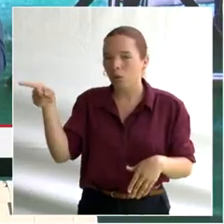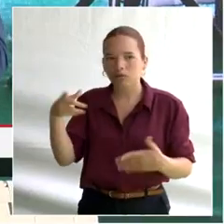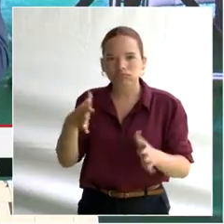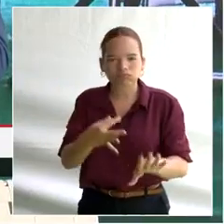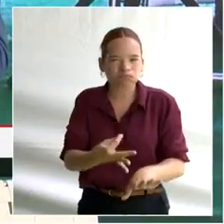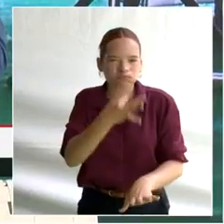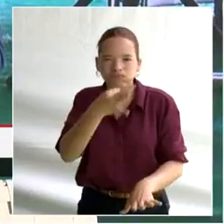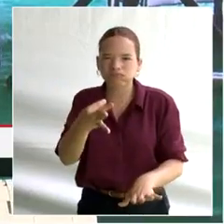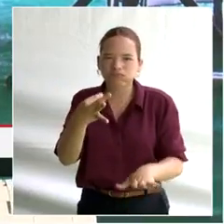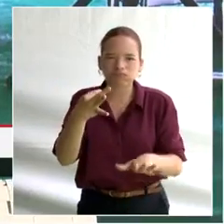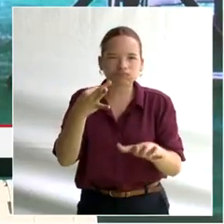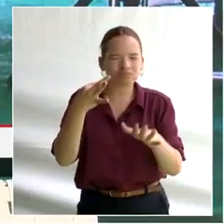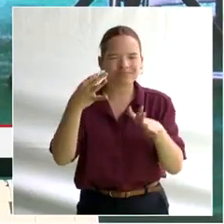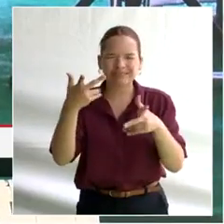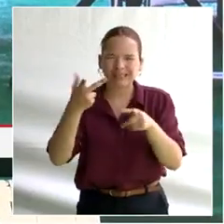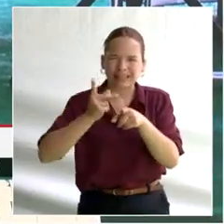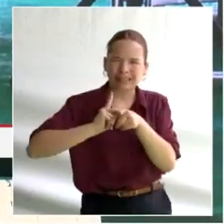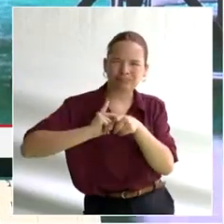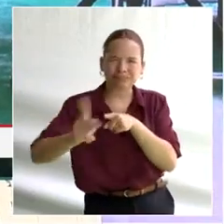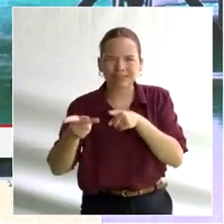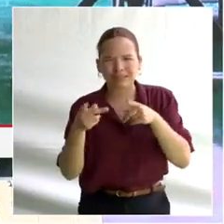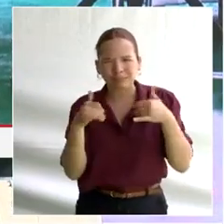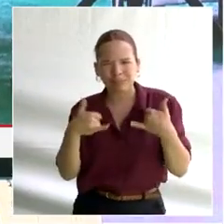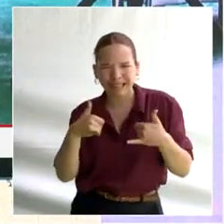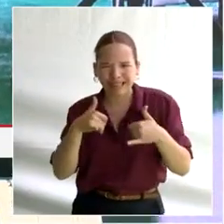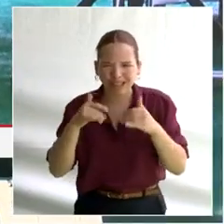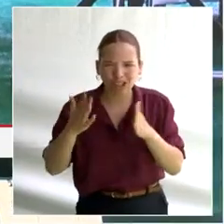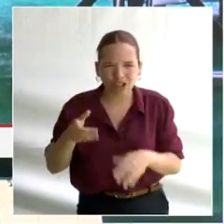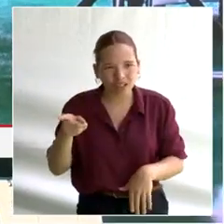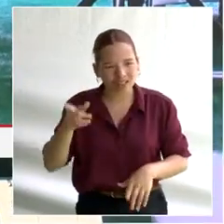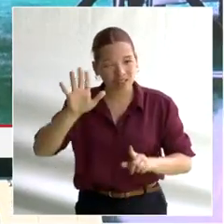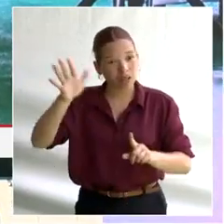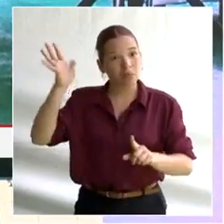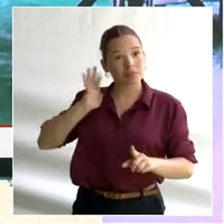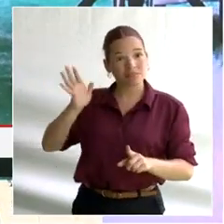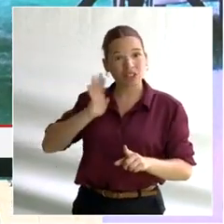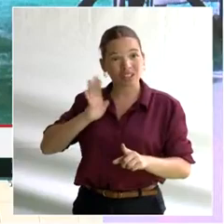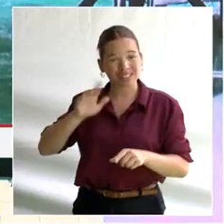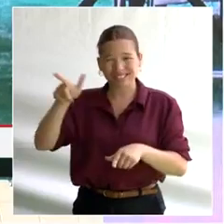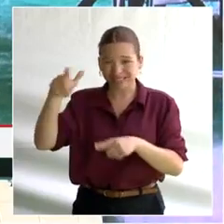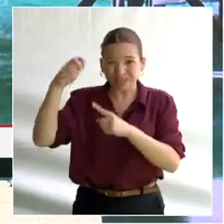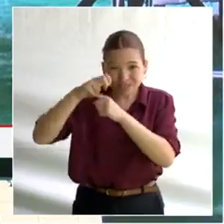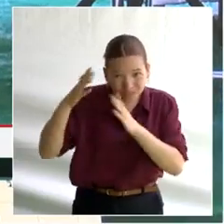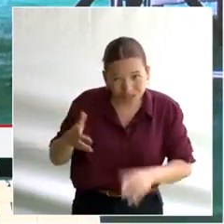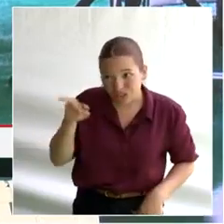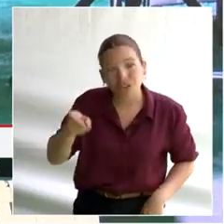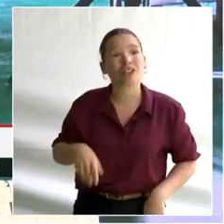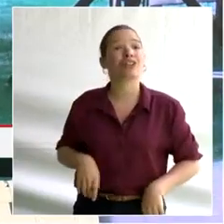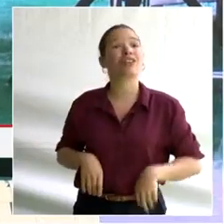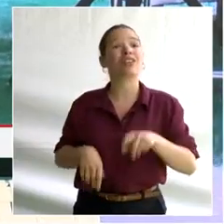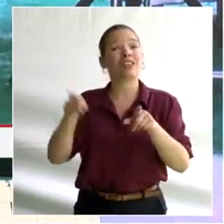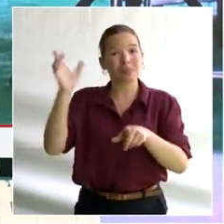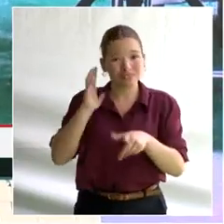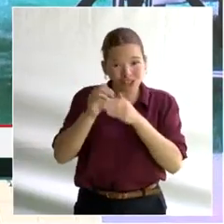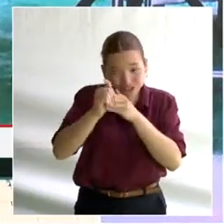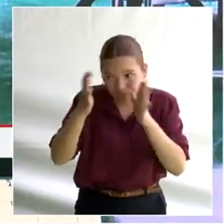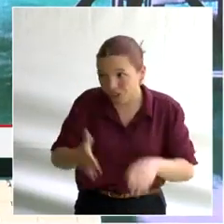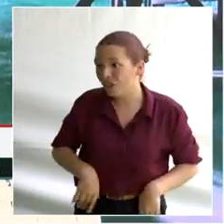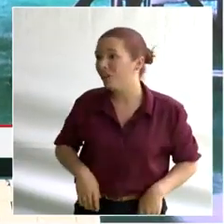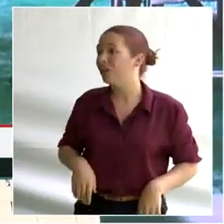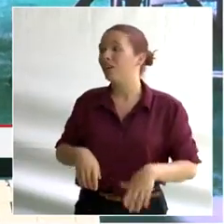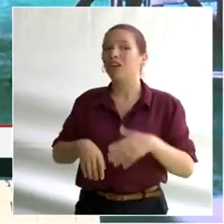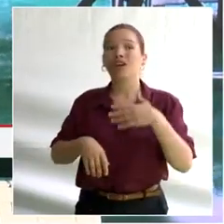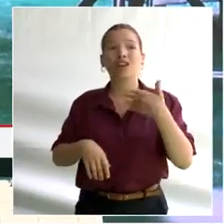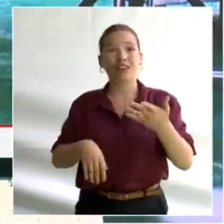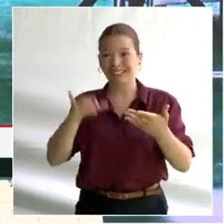3 former number ones, 5 former winners of this tournament, including Ludmila. Thank you. Welcome back for being here.